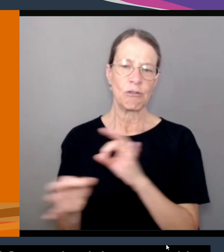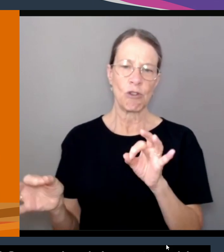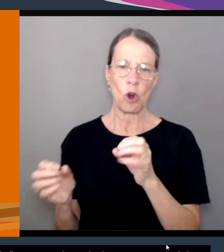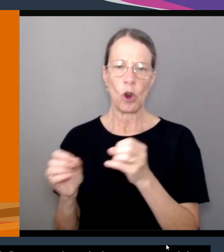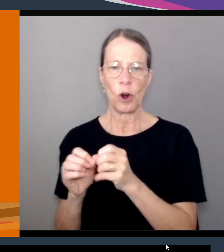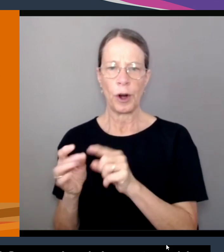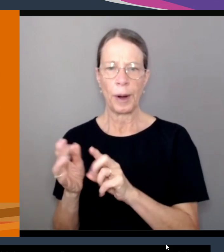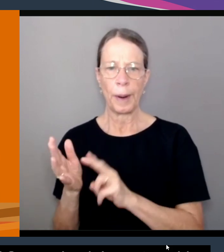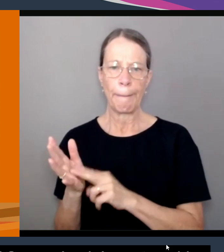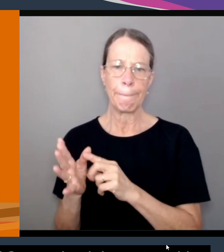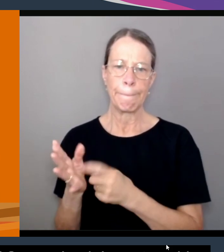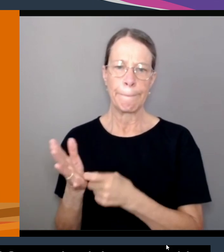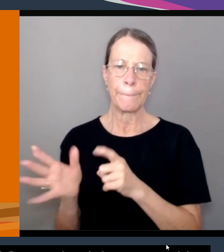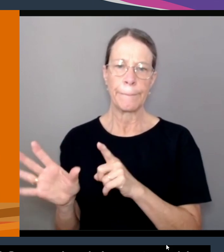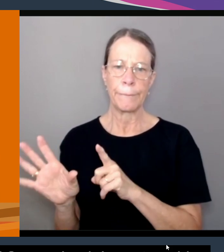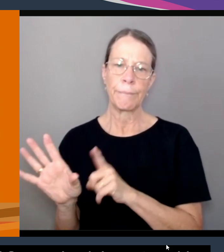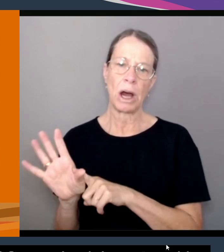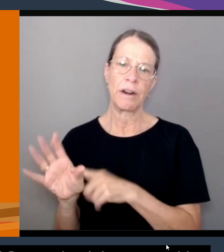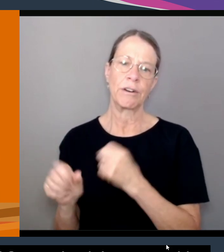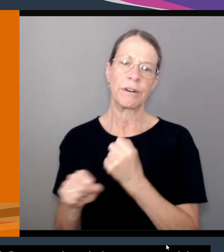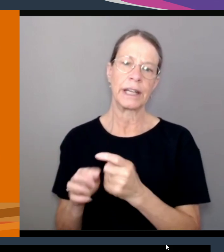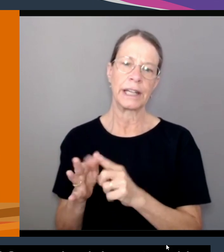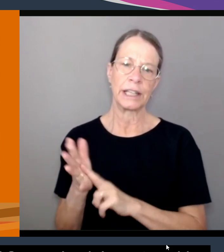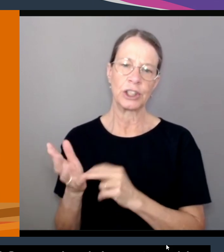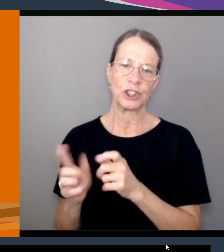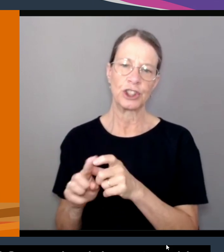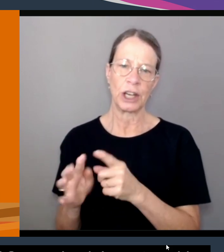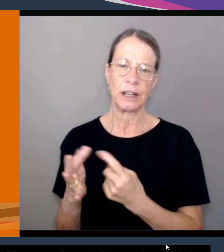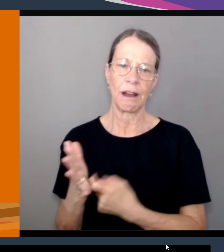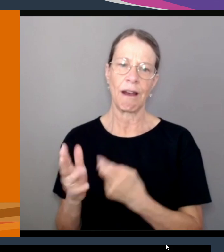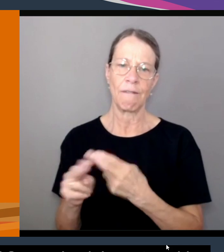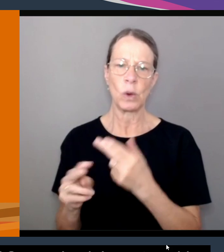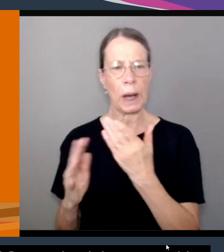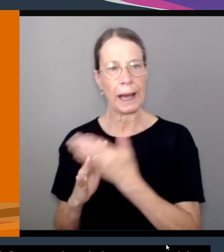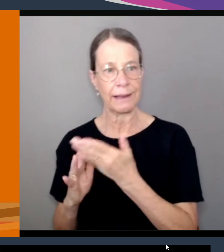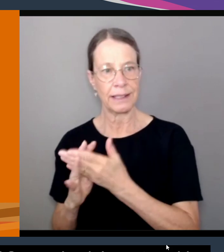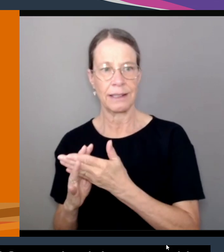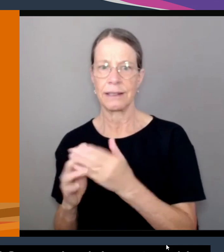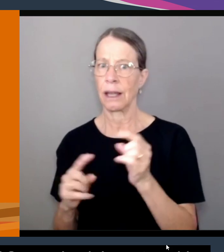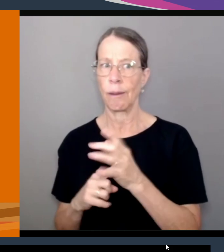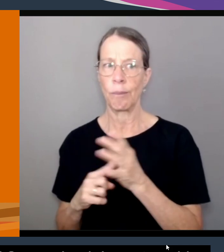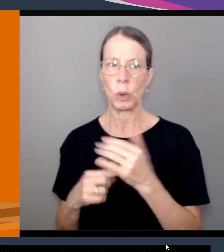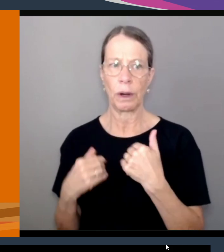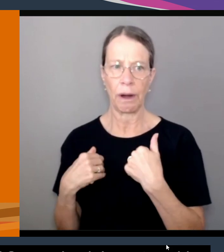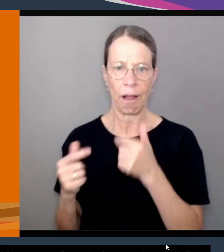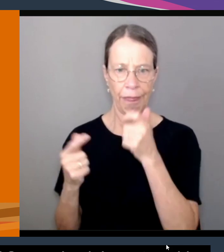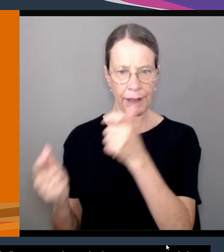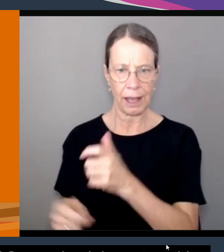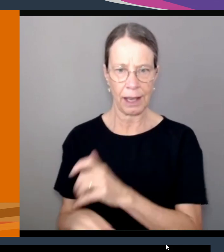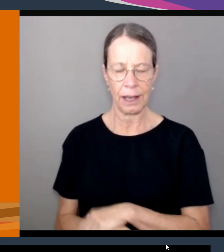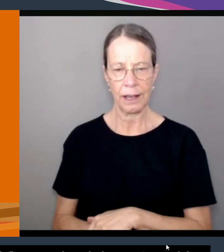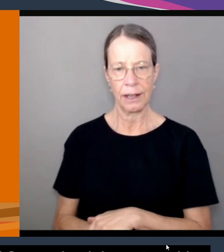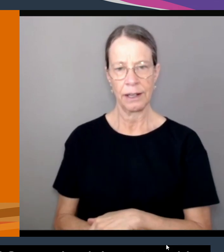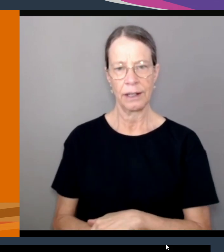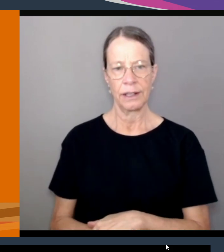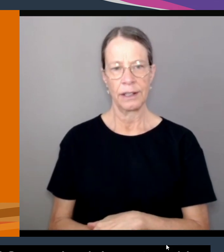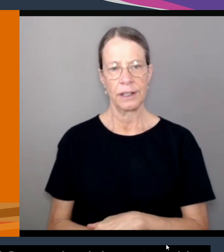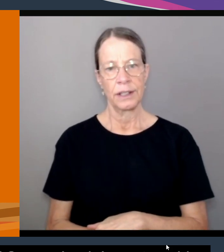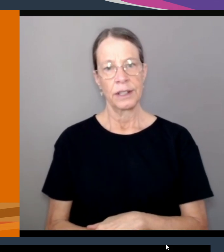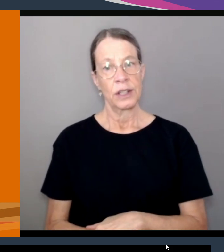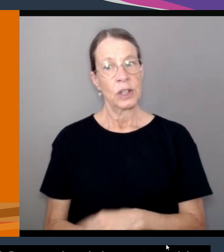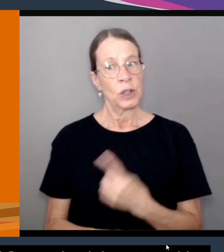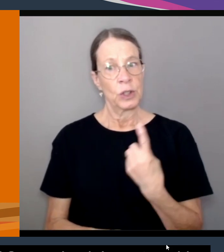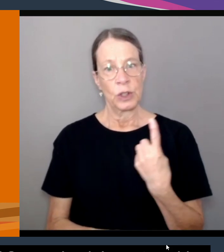gender when accessing important health care. One of the key messages, and as a member of the Consumer